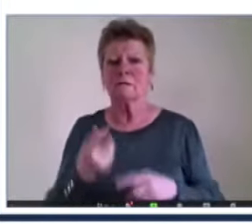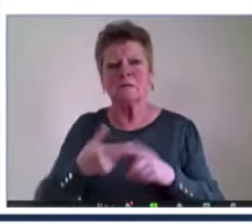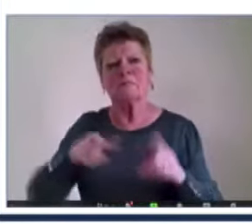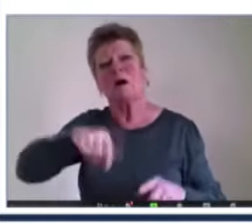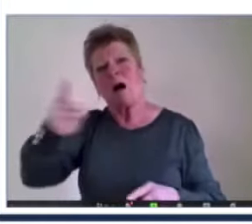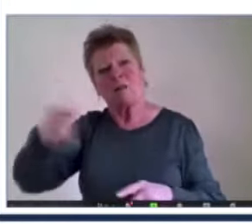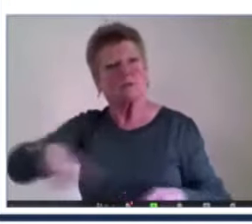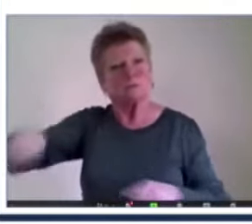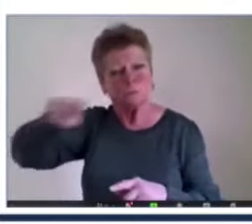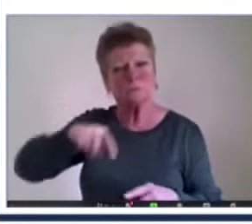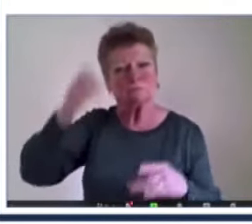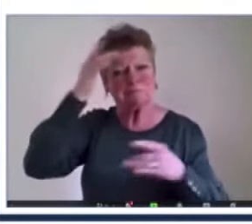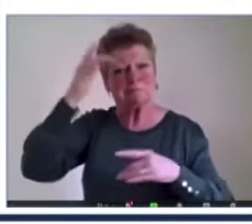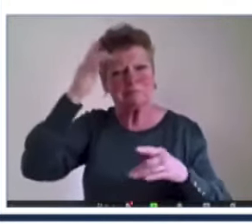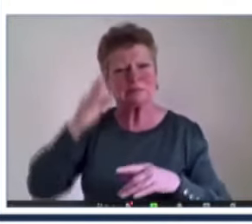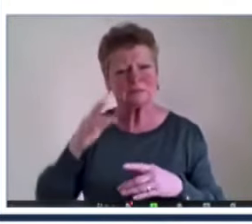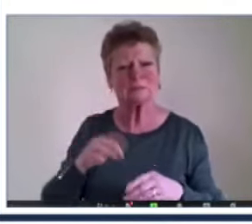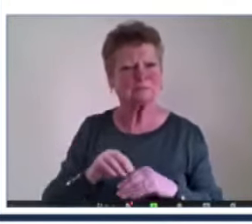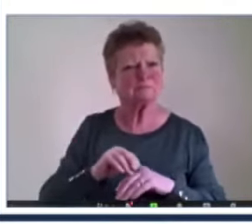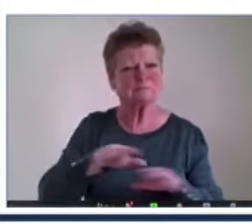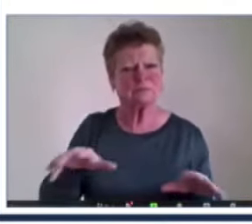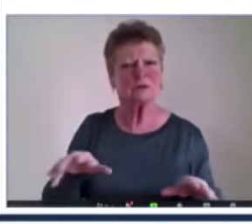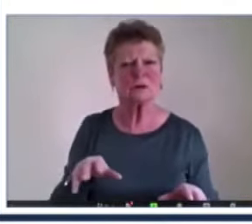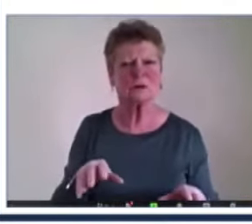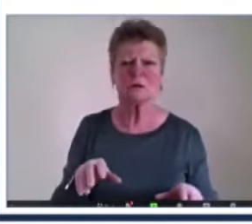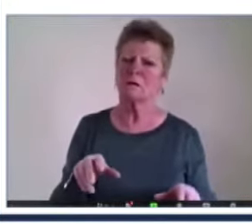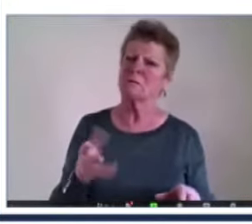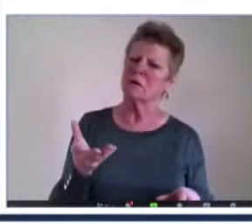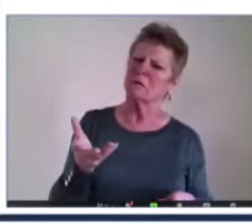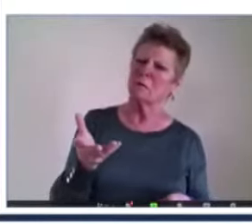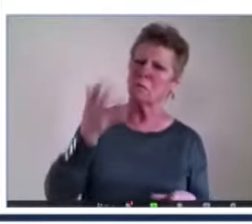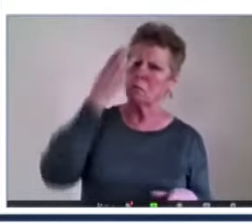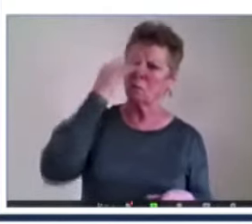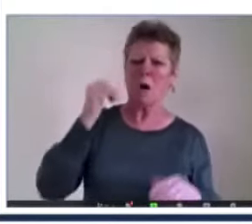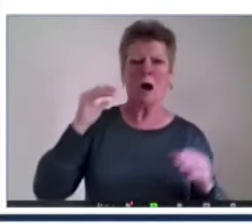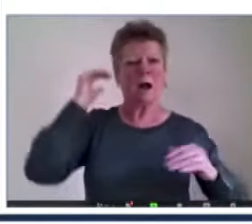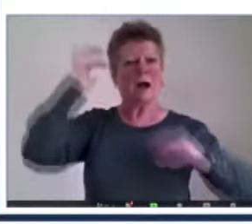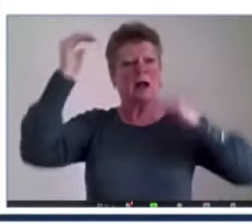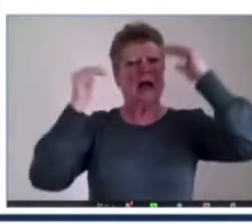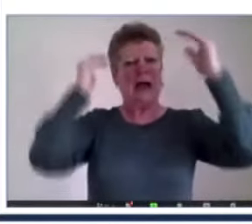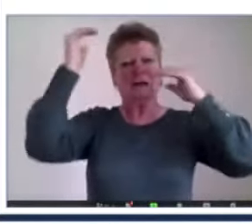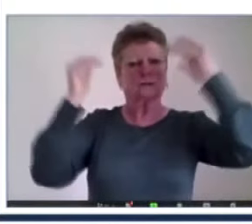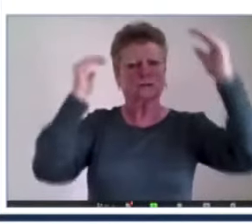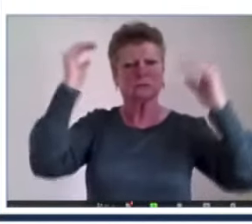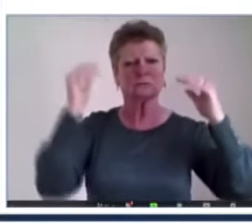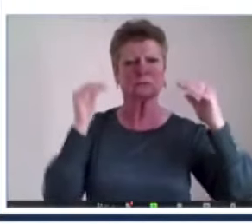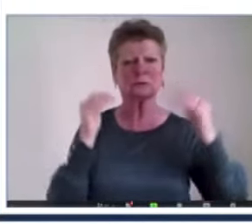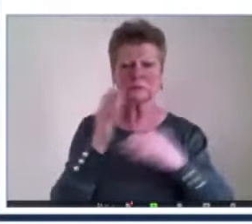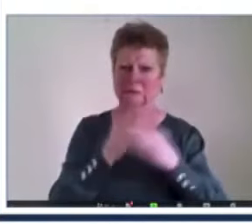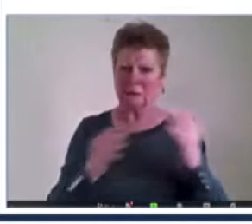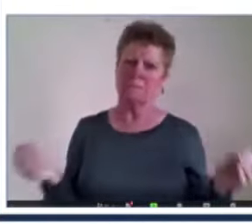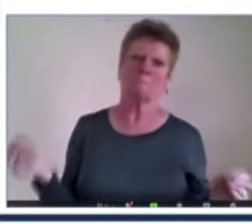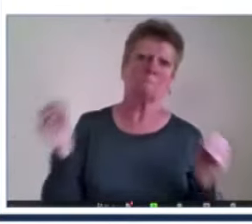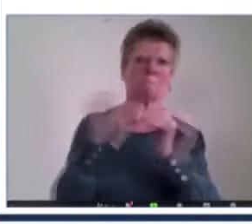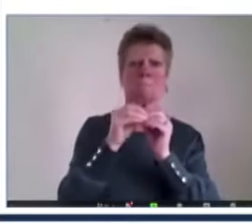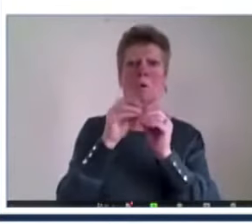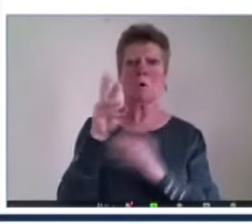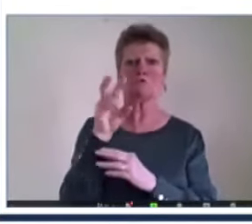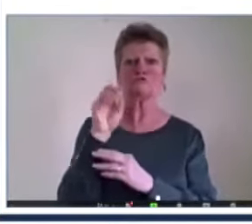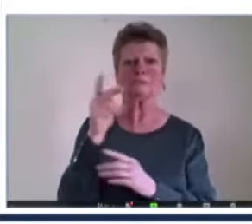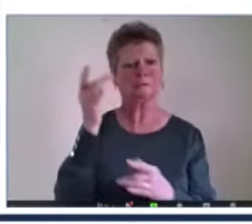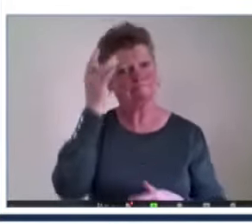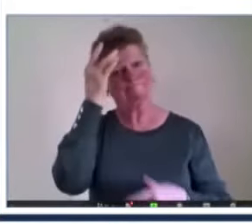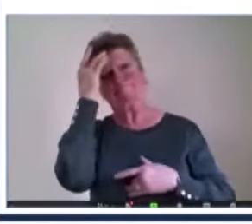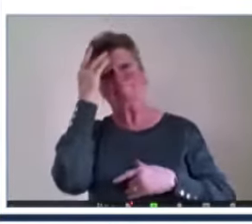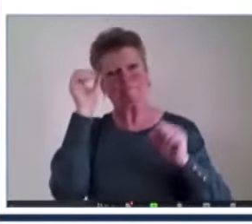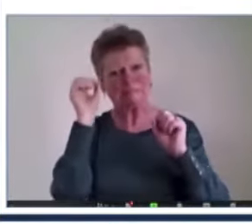this virus. Why are adults, particularly those who are at very serious risk of illness